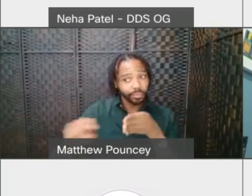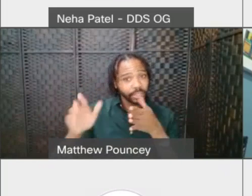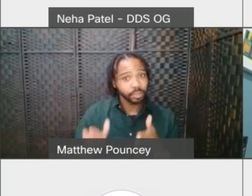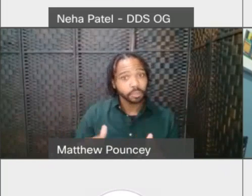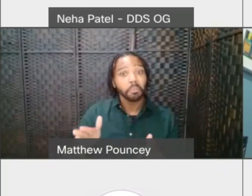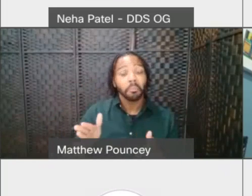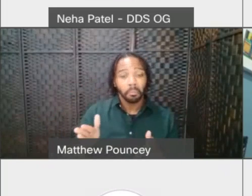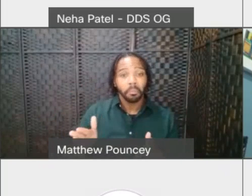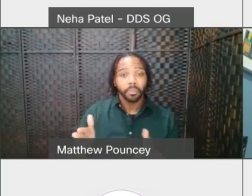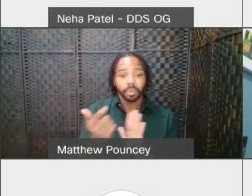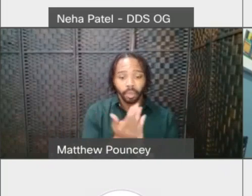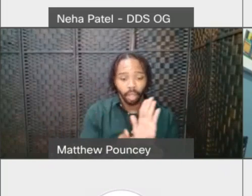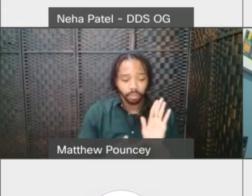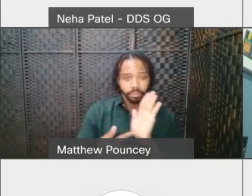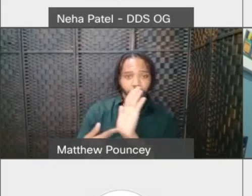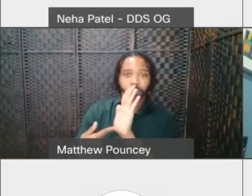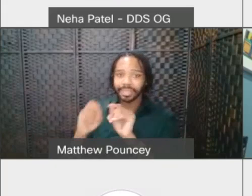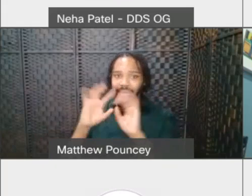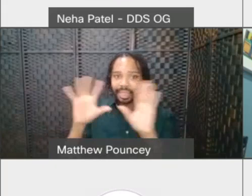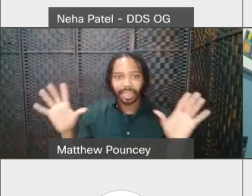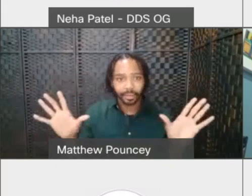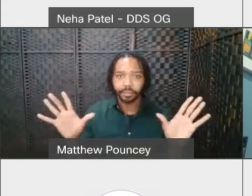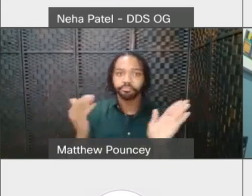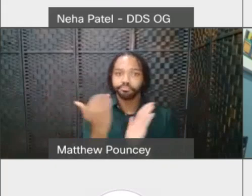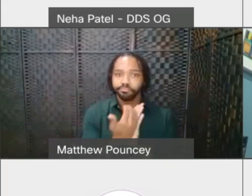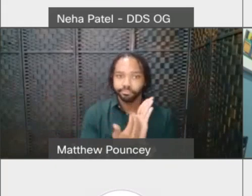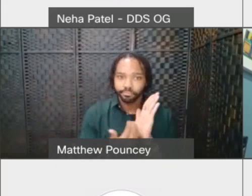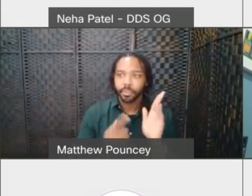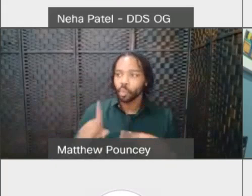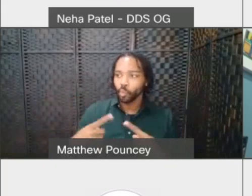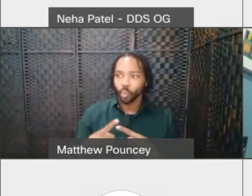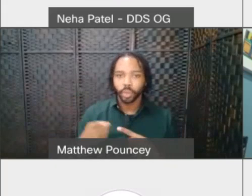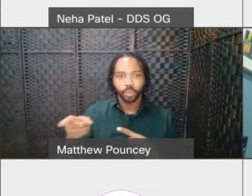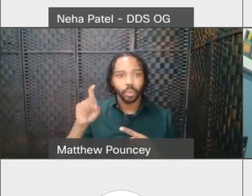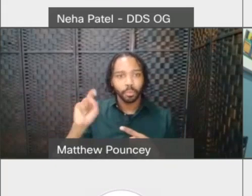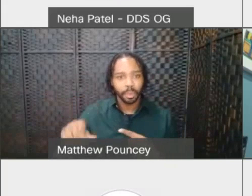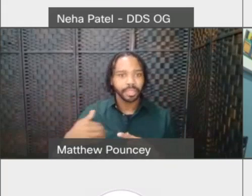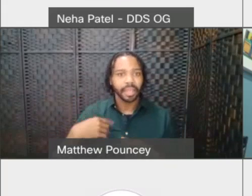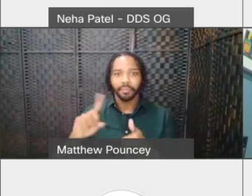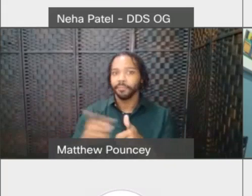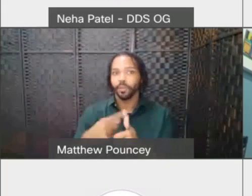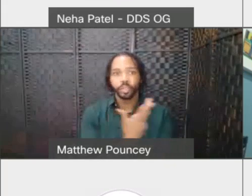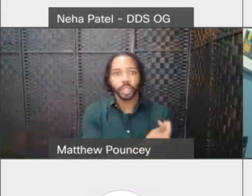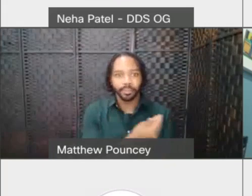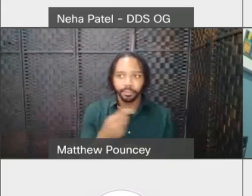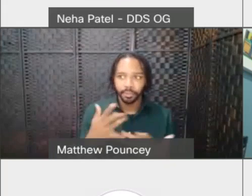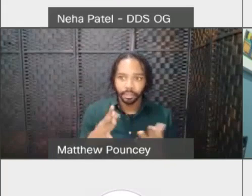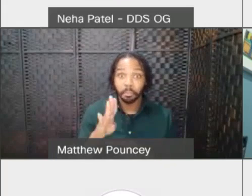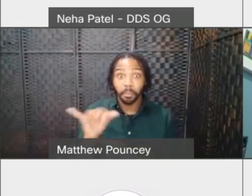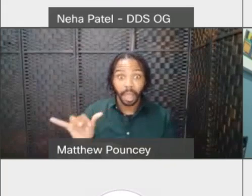regulation does give them pretty clear guidance that, of when they have to have a first shot by,